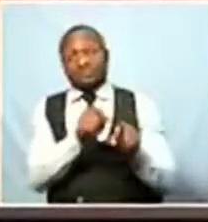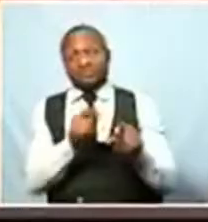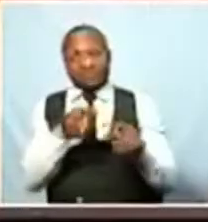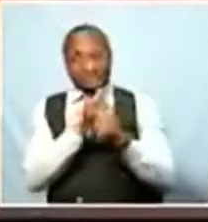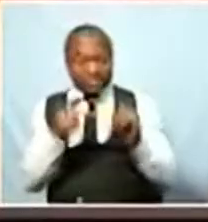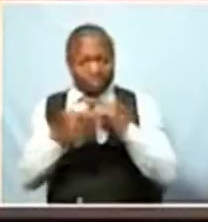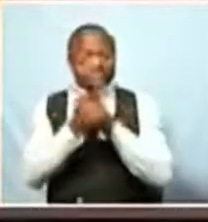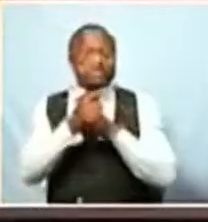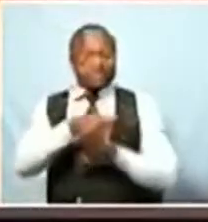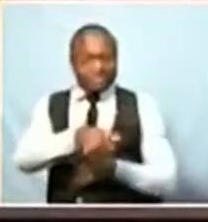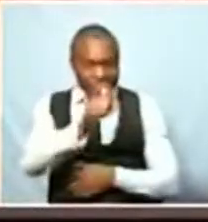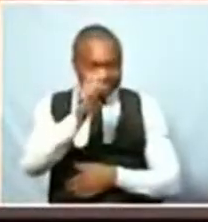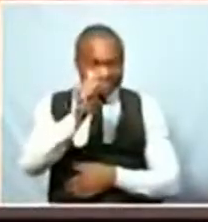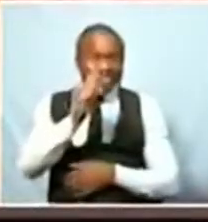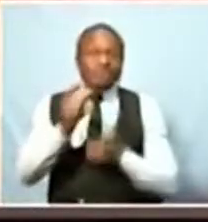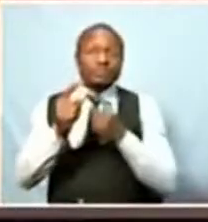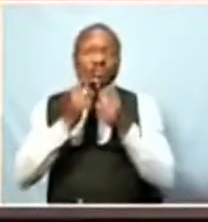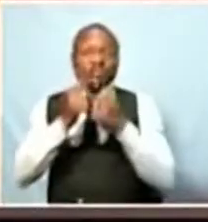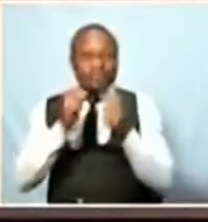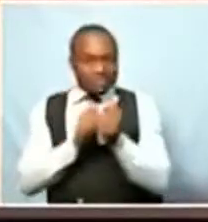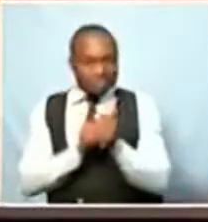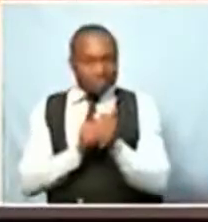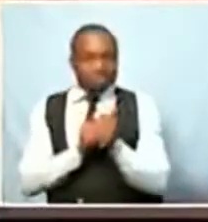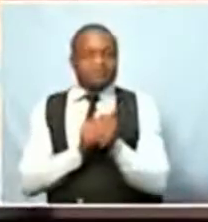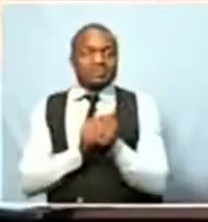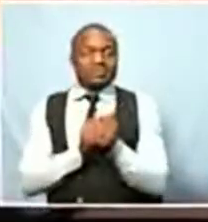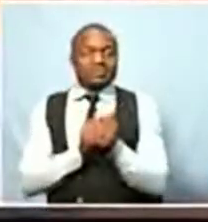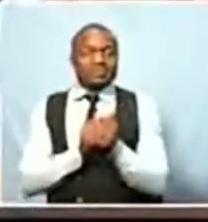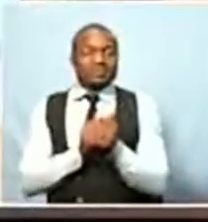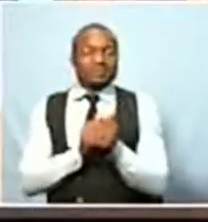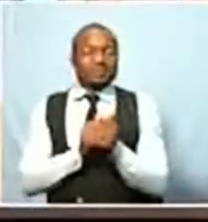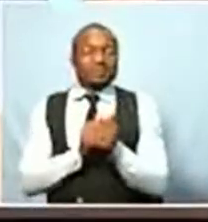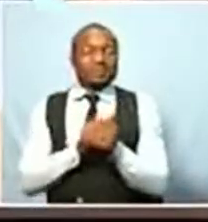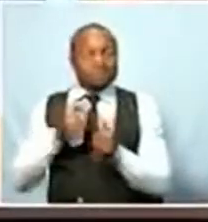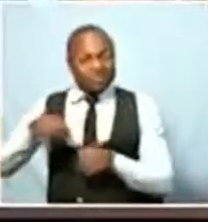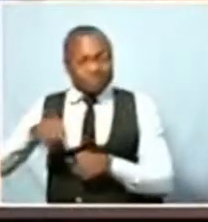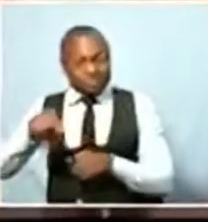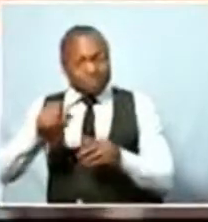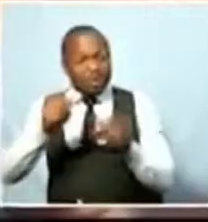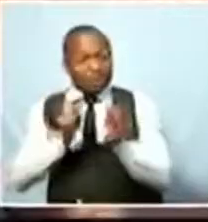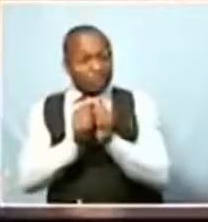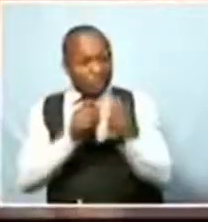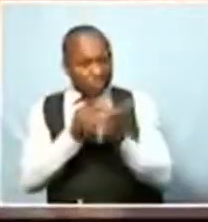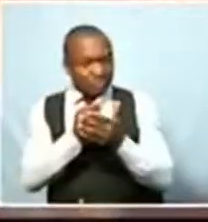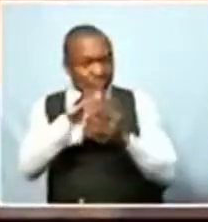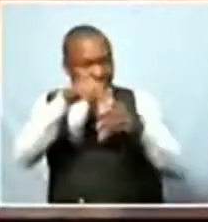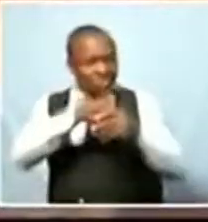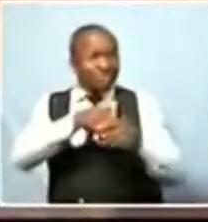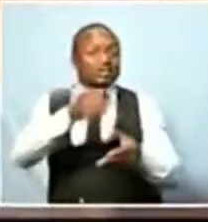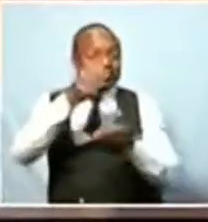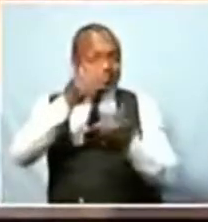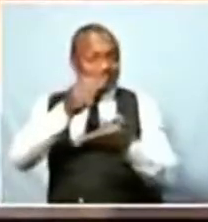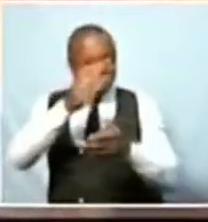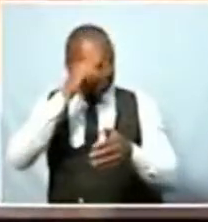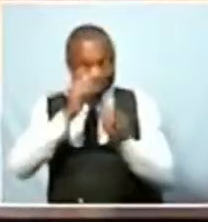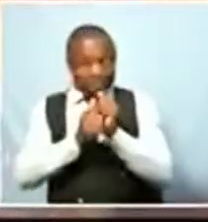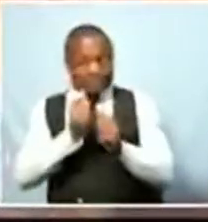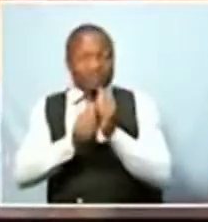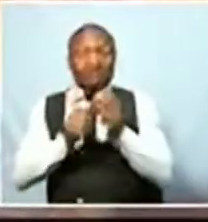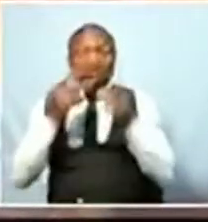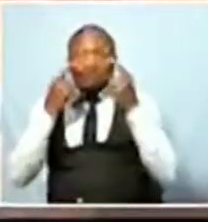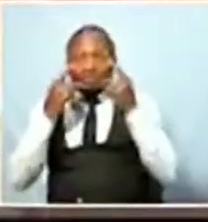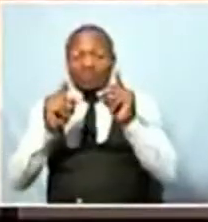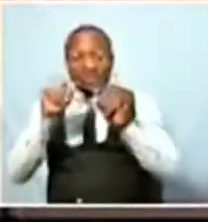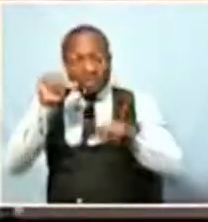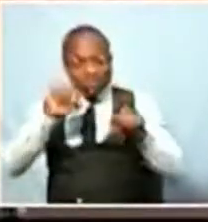himself when he talked of being able to survive with the money that is in the budget, because there is a Public Audit